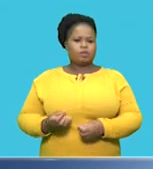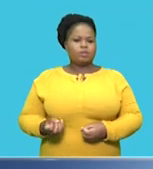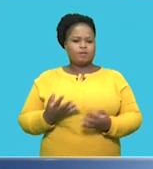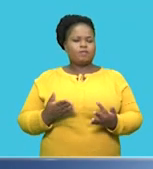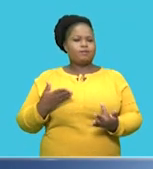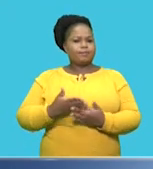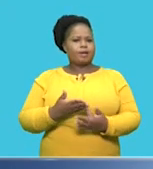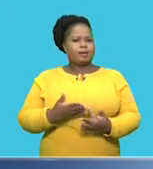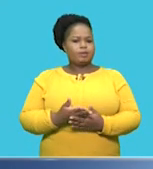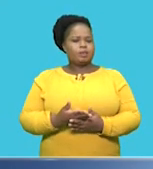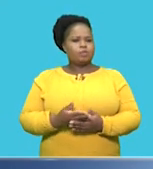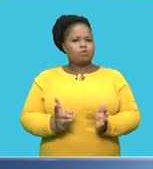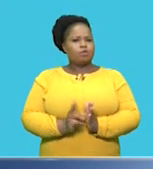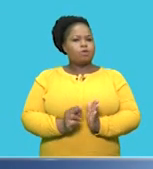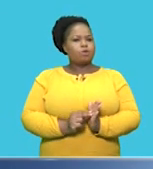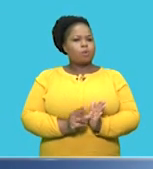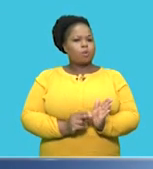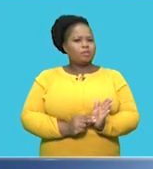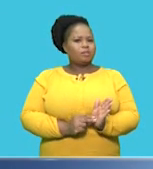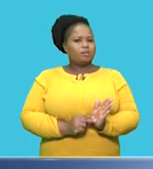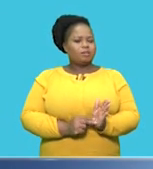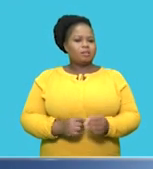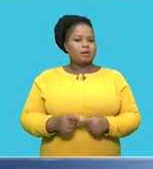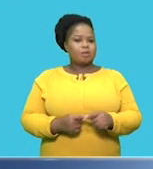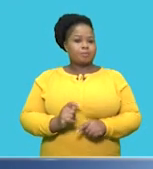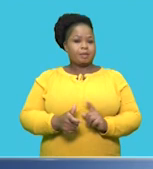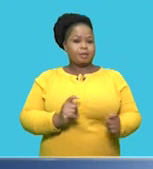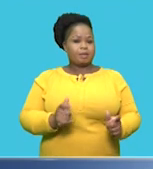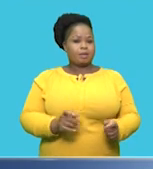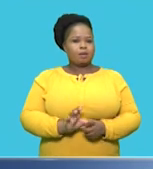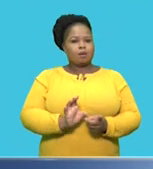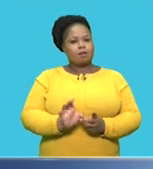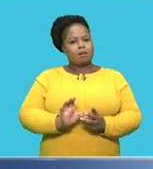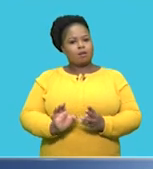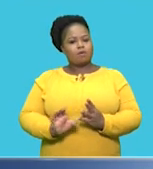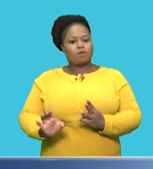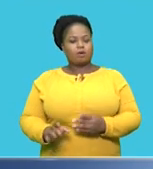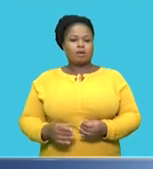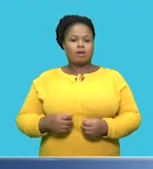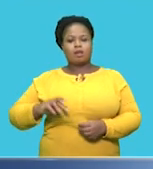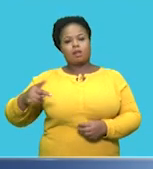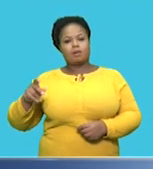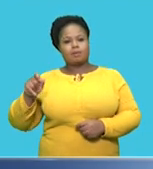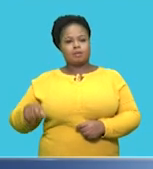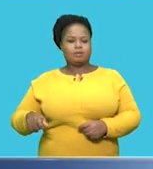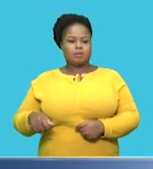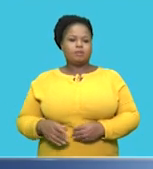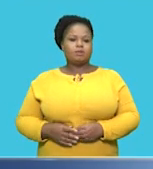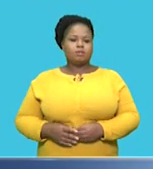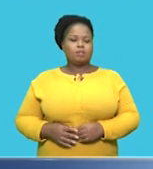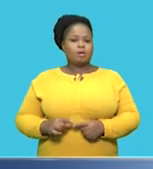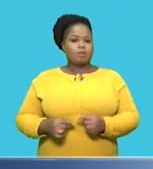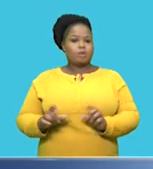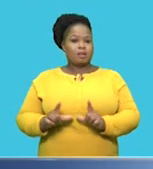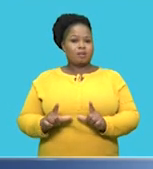complainant access to records pertaining to payment distribution made to any third party in respect of